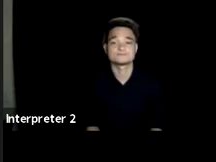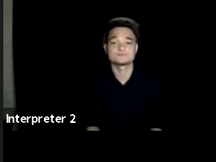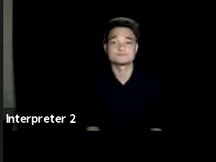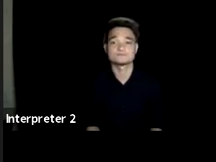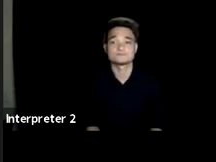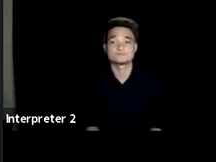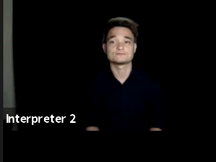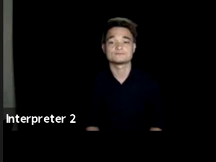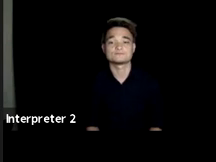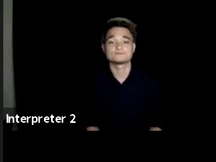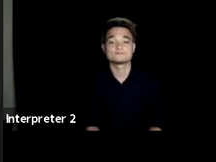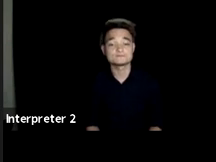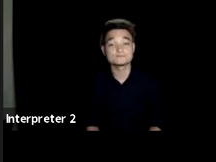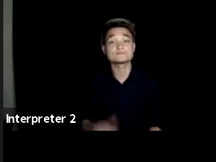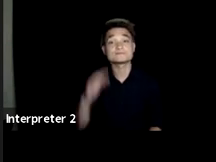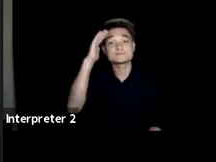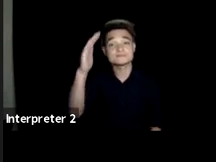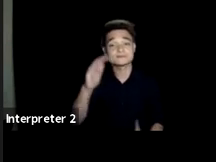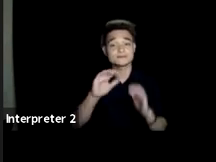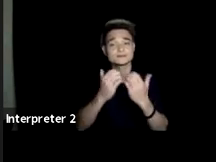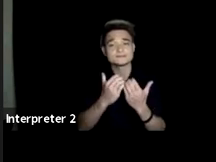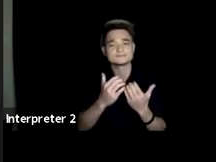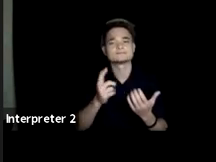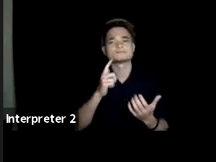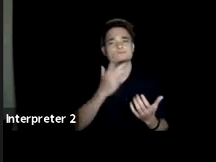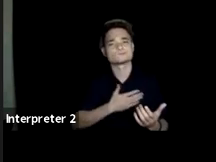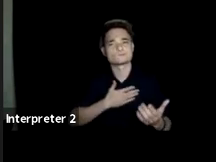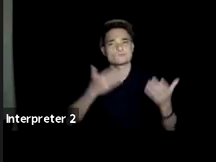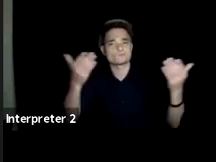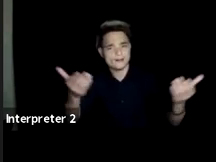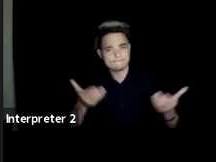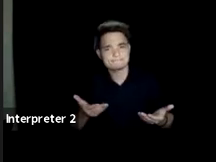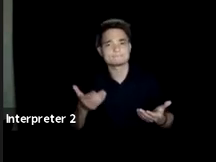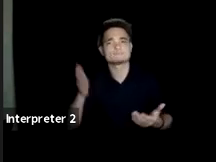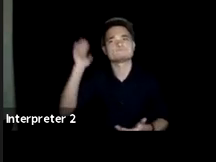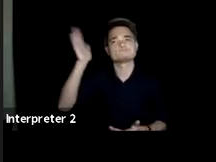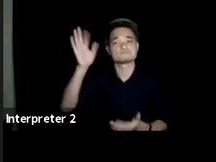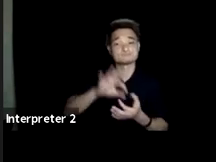Hi, class. Welcome to today's lecture about my favorite topic,